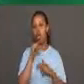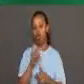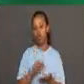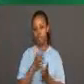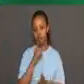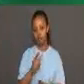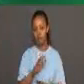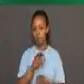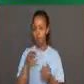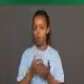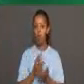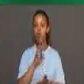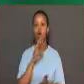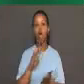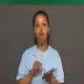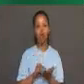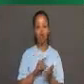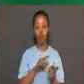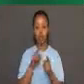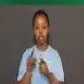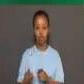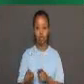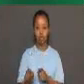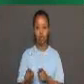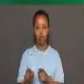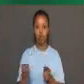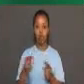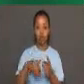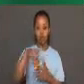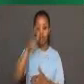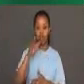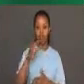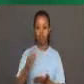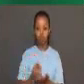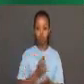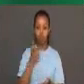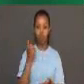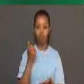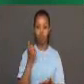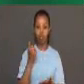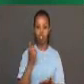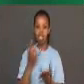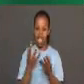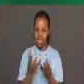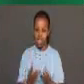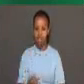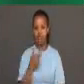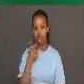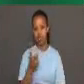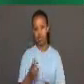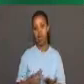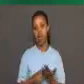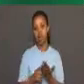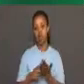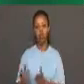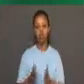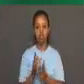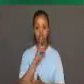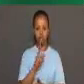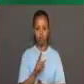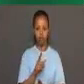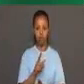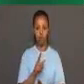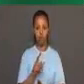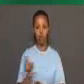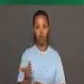All water molecules are taken up through passive transport systems.